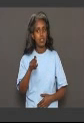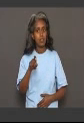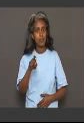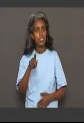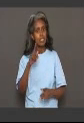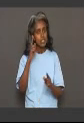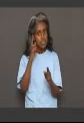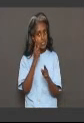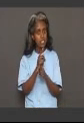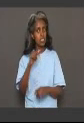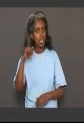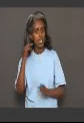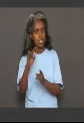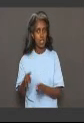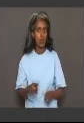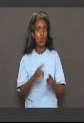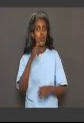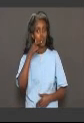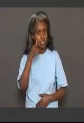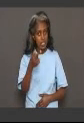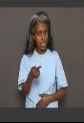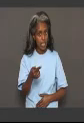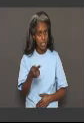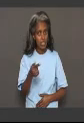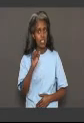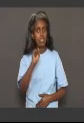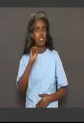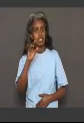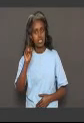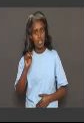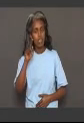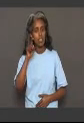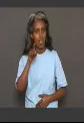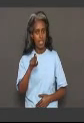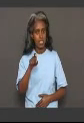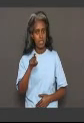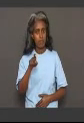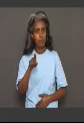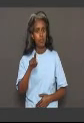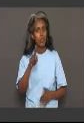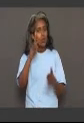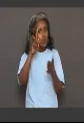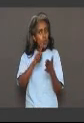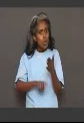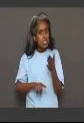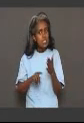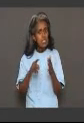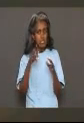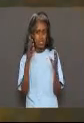is just another way of saying sine x. What a sneaky